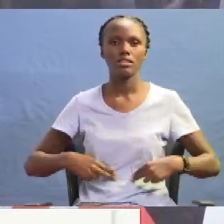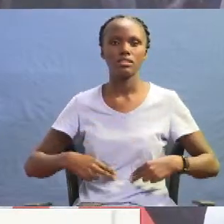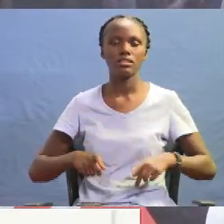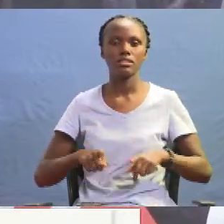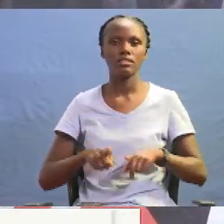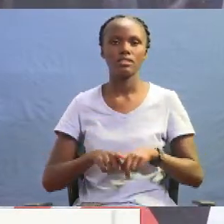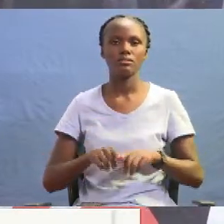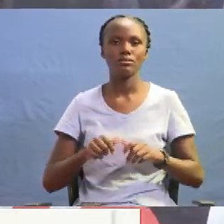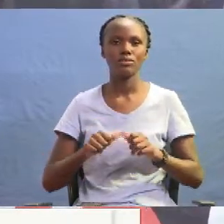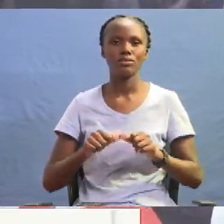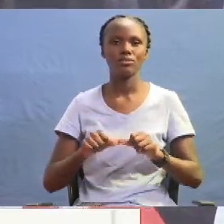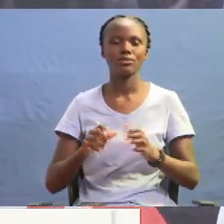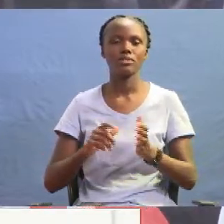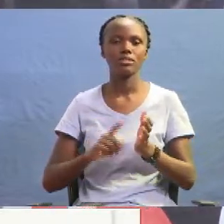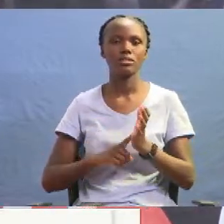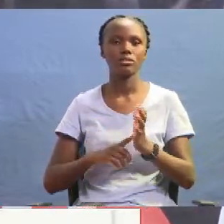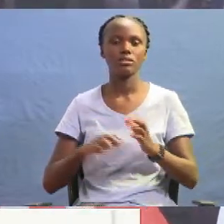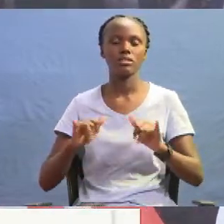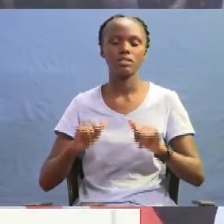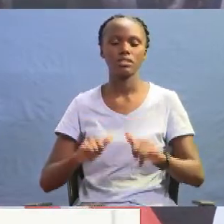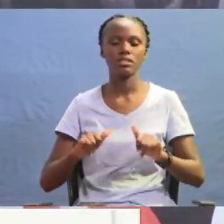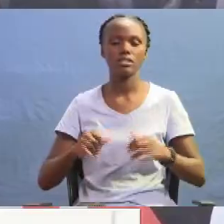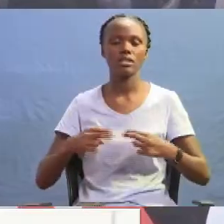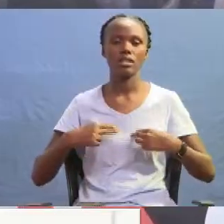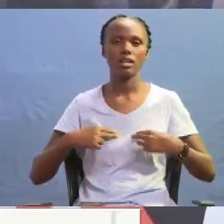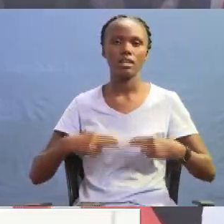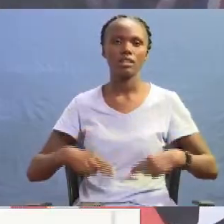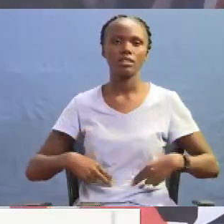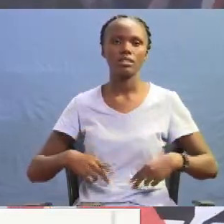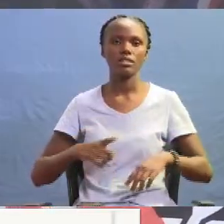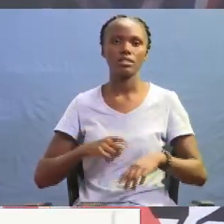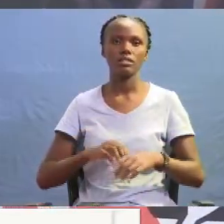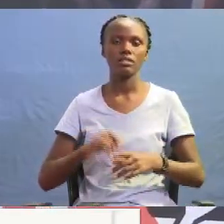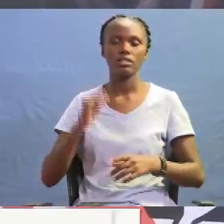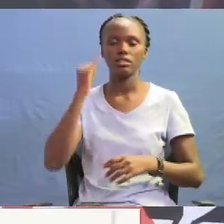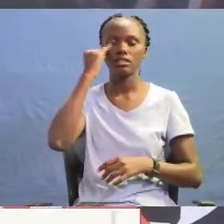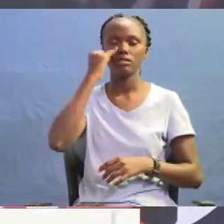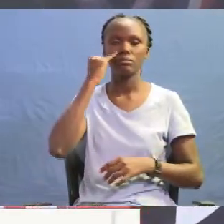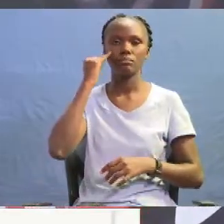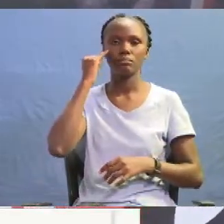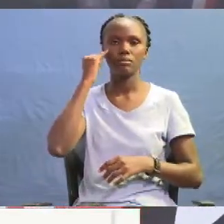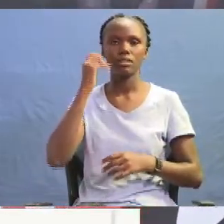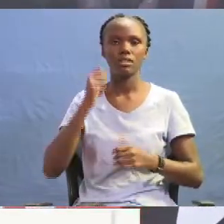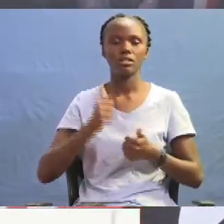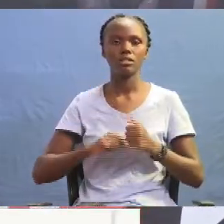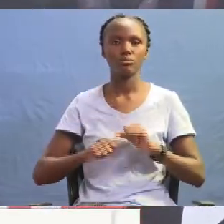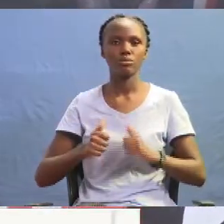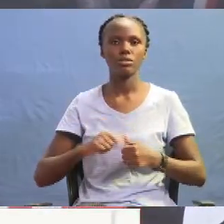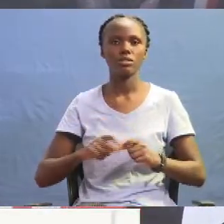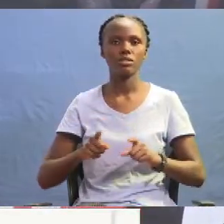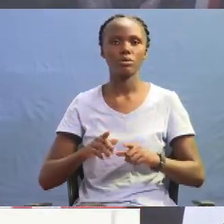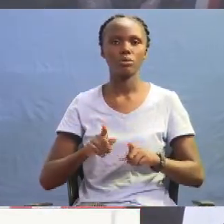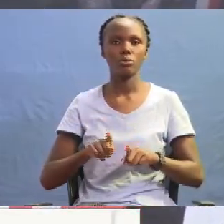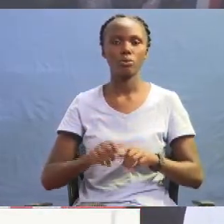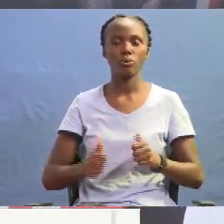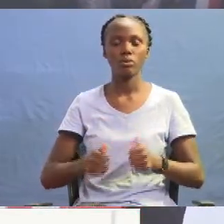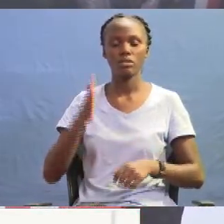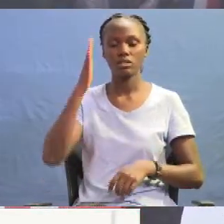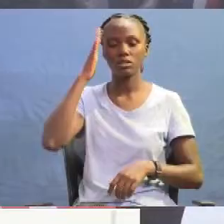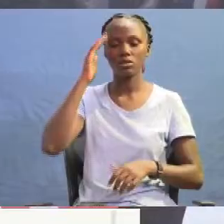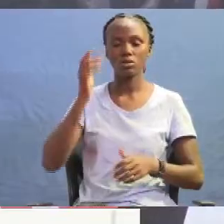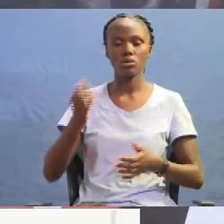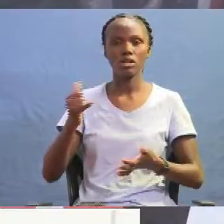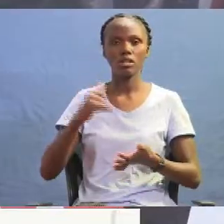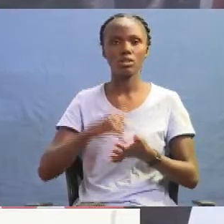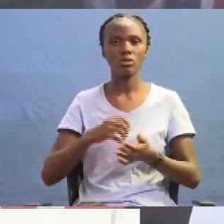I just want to break out to stay healthy, injury-free towards Tokyo, because I know I'm going to